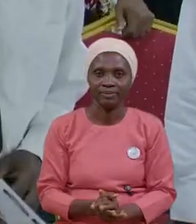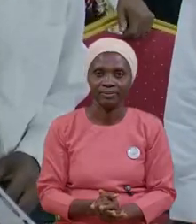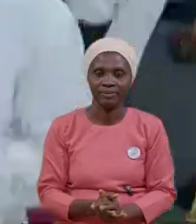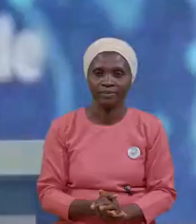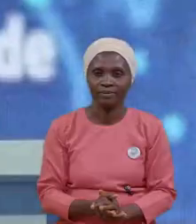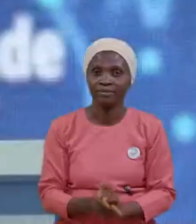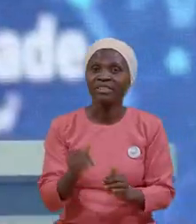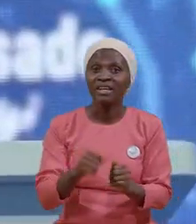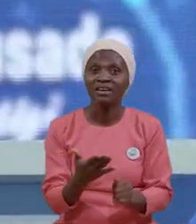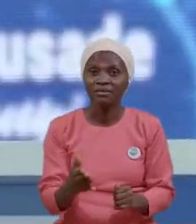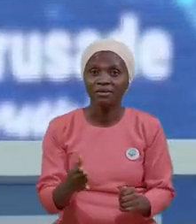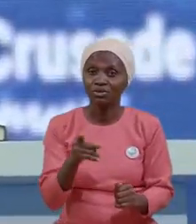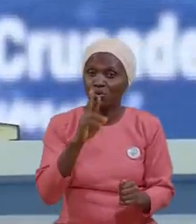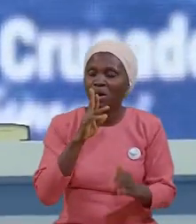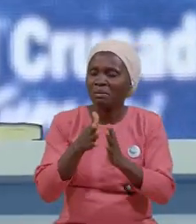Everything you've been praying for,